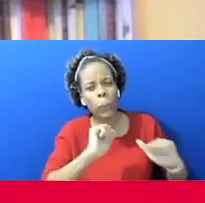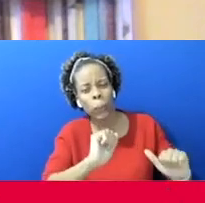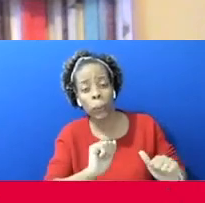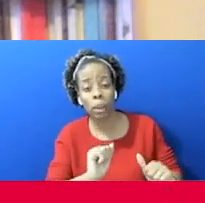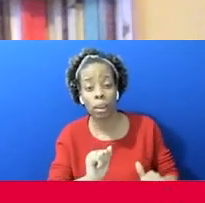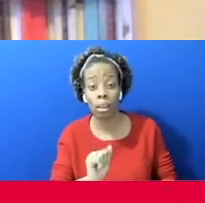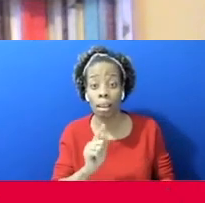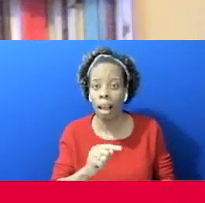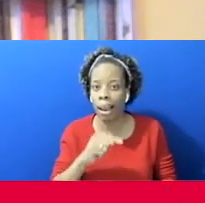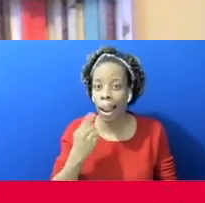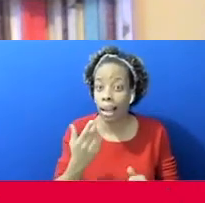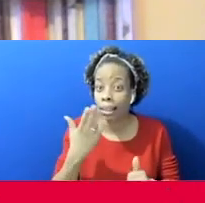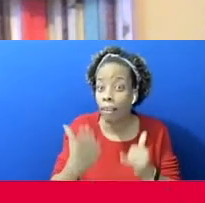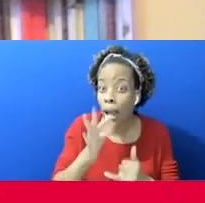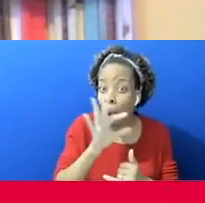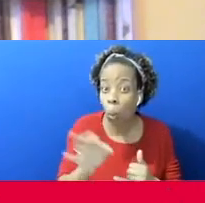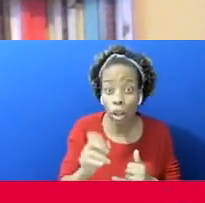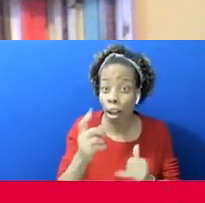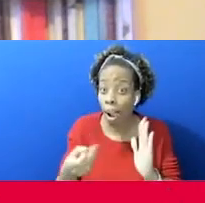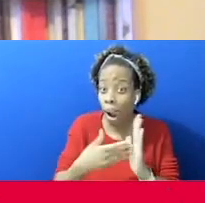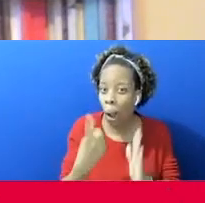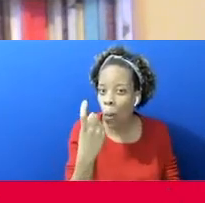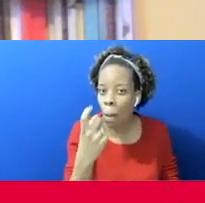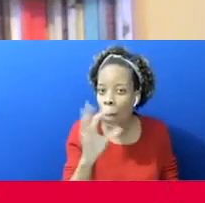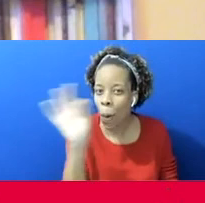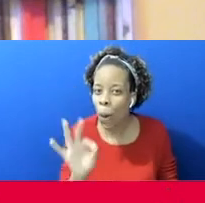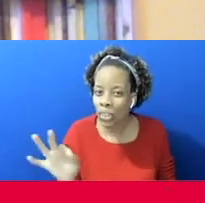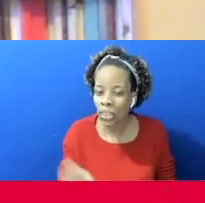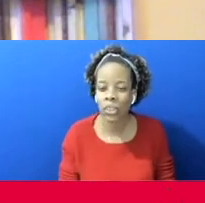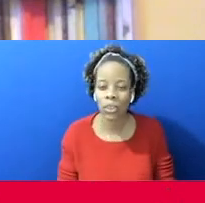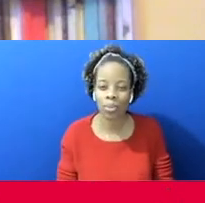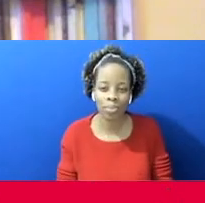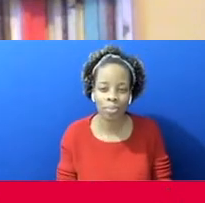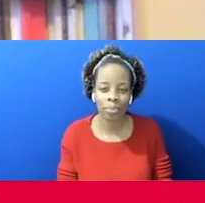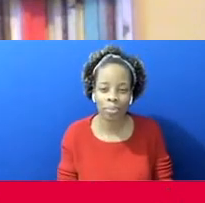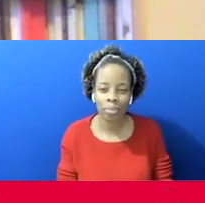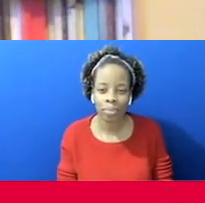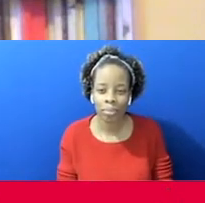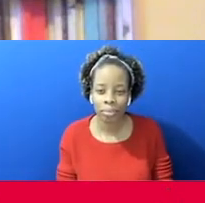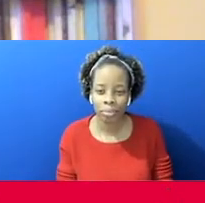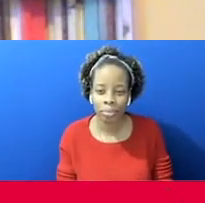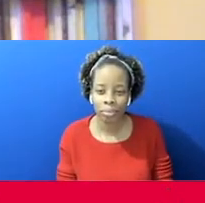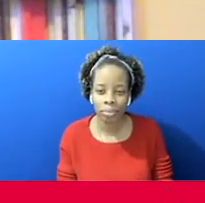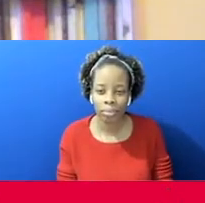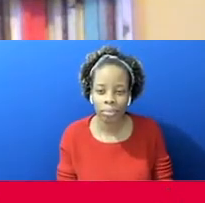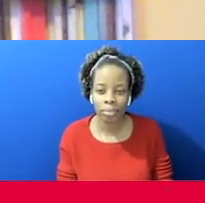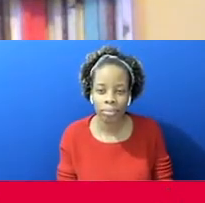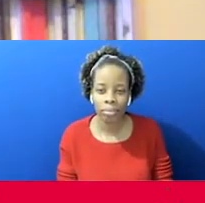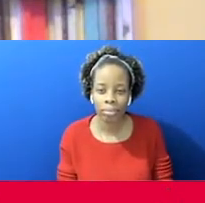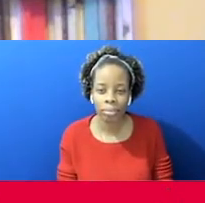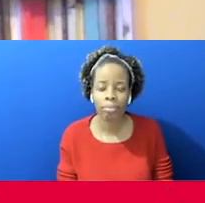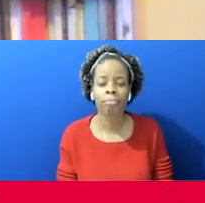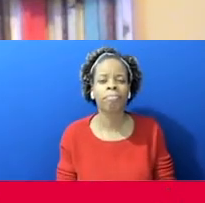that being the final question. We have time for one more question. So this has come with quite a bit of